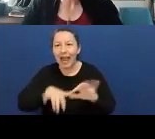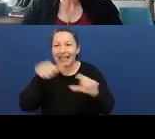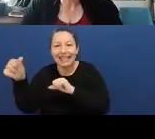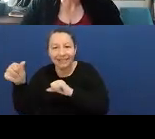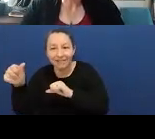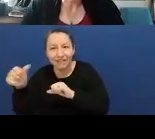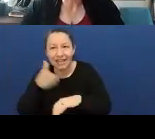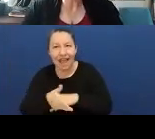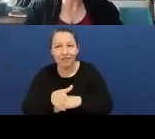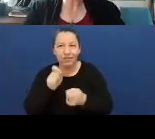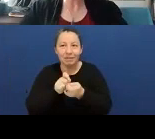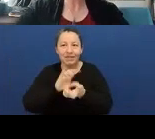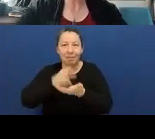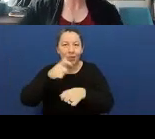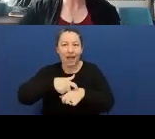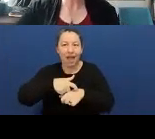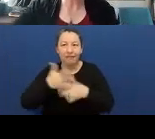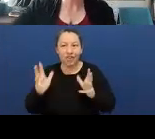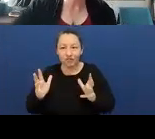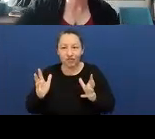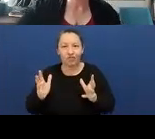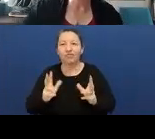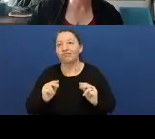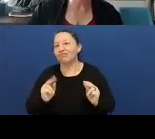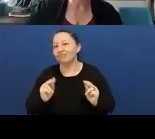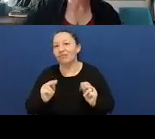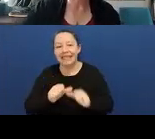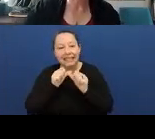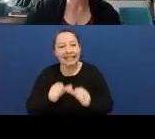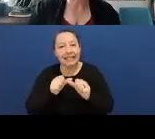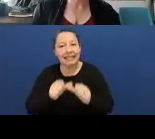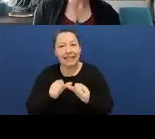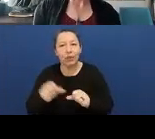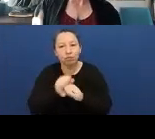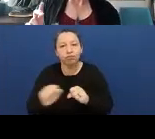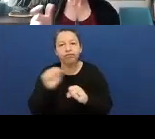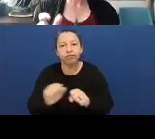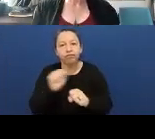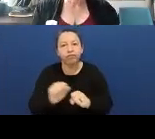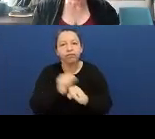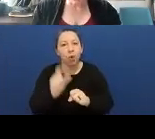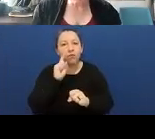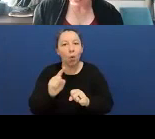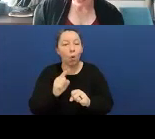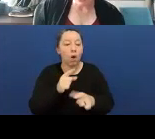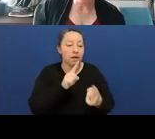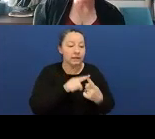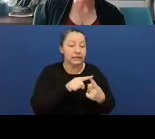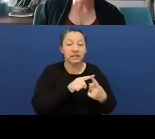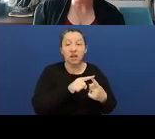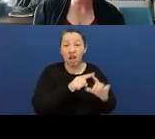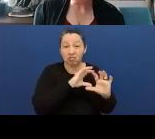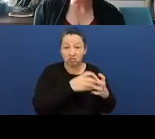after a certain period of time. So they would work fully for an institution or for an individual. Now, the Egyptians also did